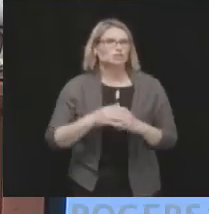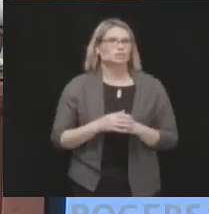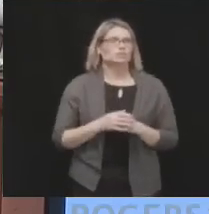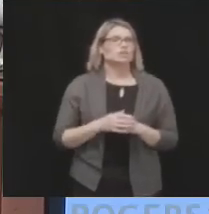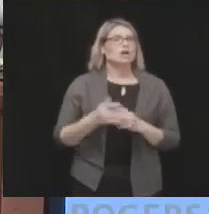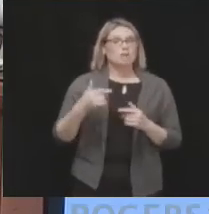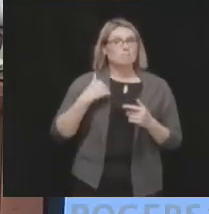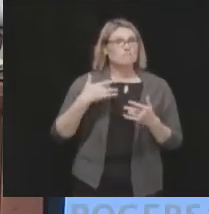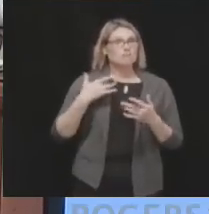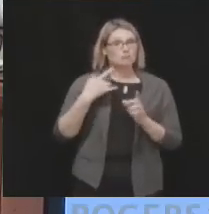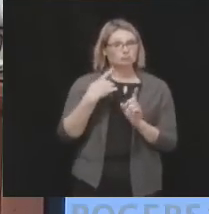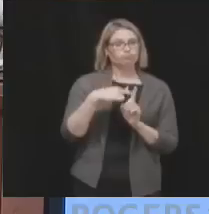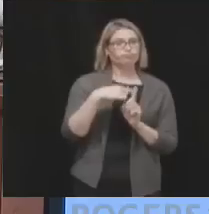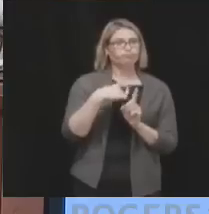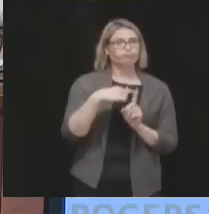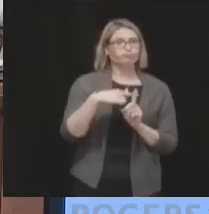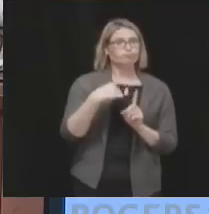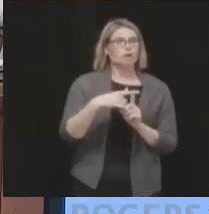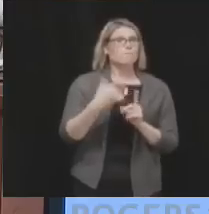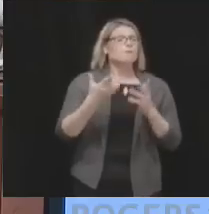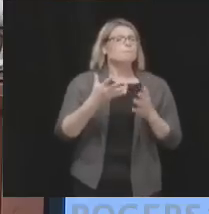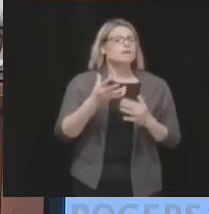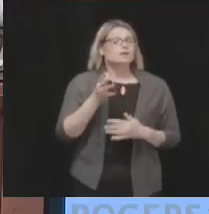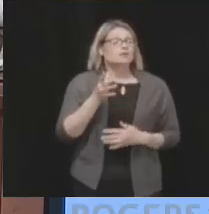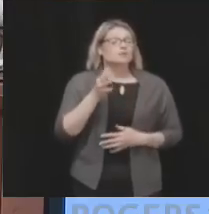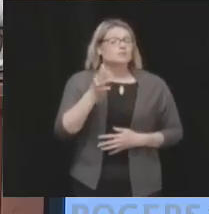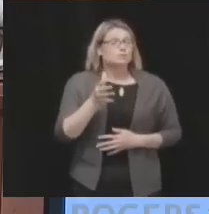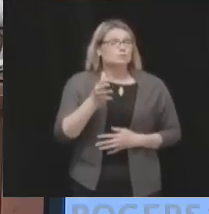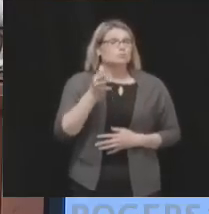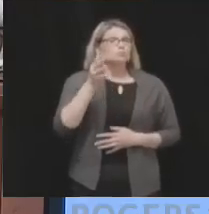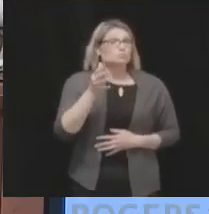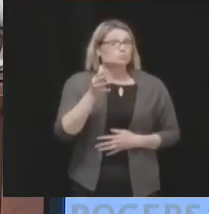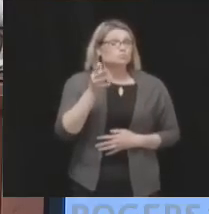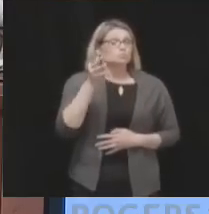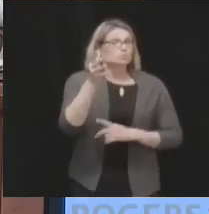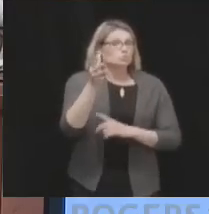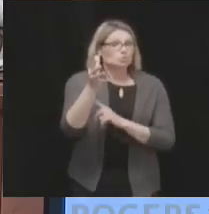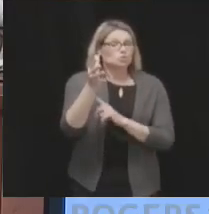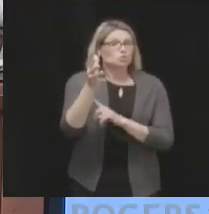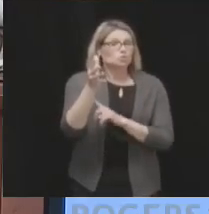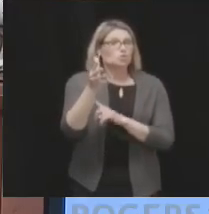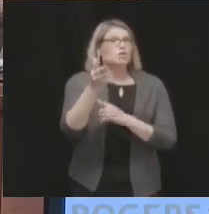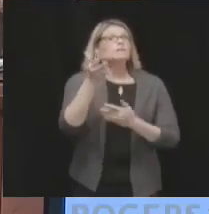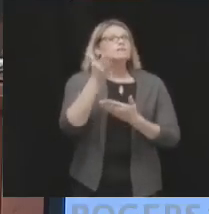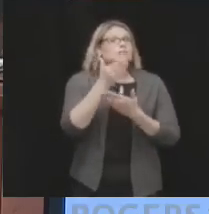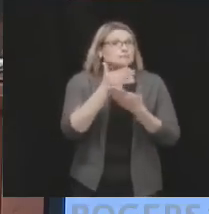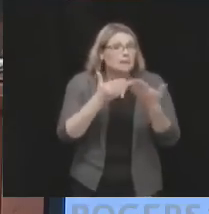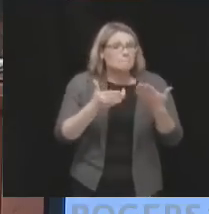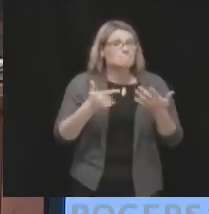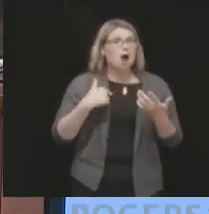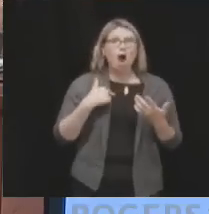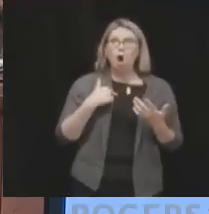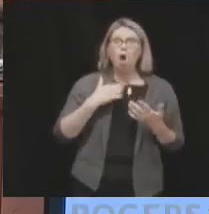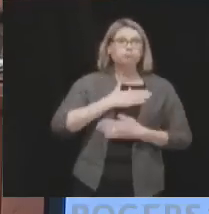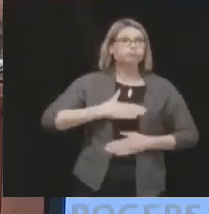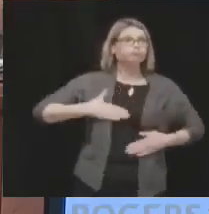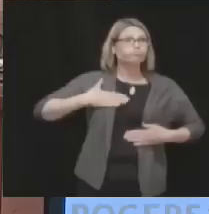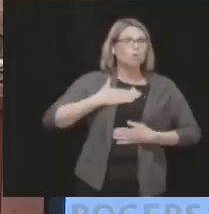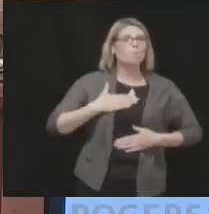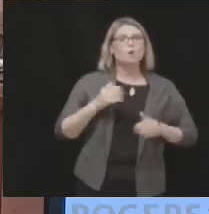and let's hope with some good luck, we'll be able to do some of those things of which you questioned. Mr.